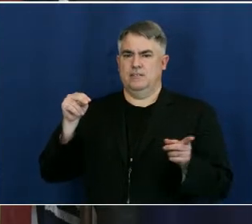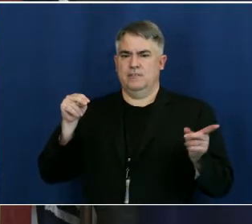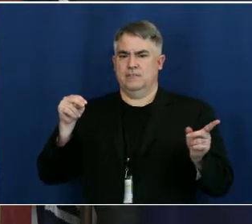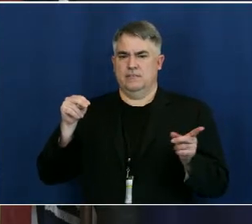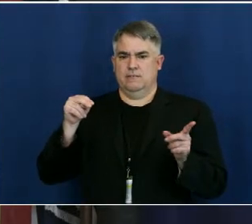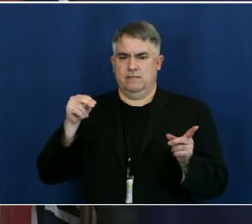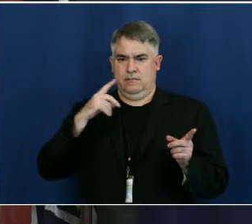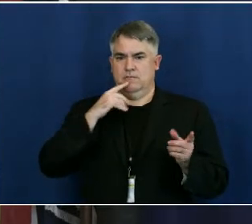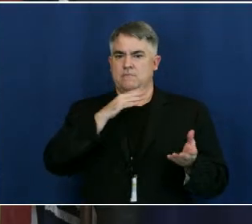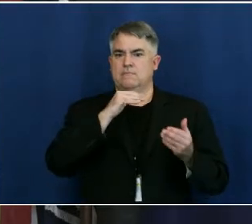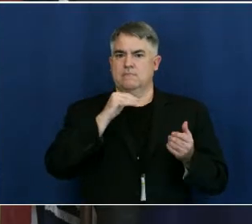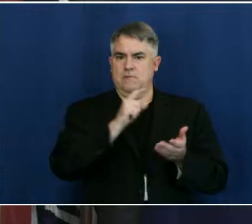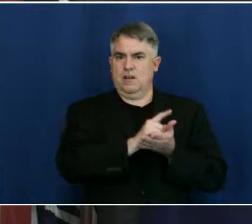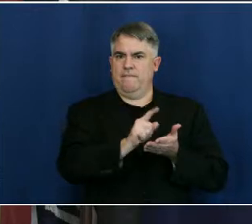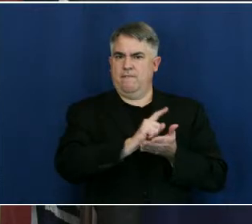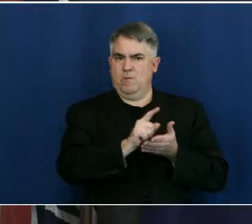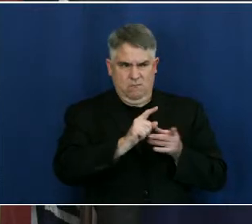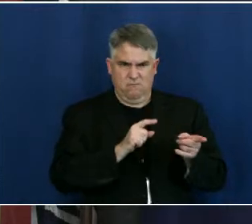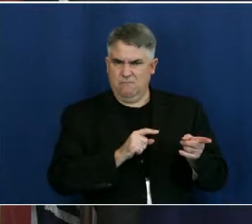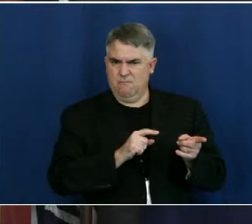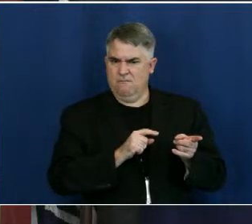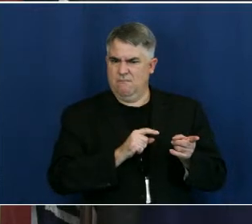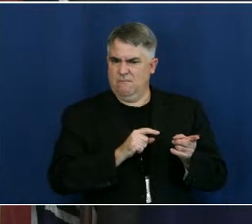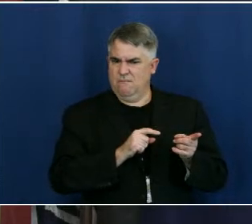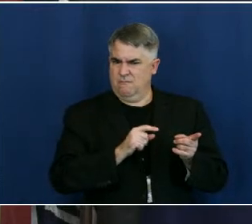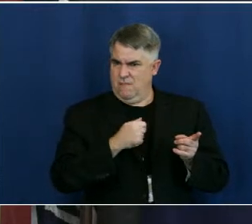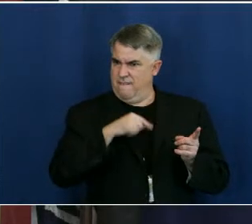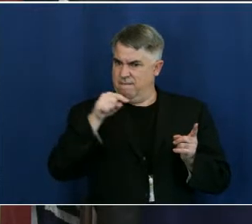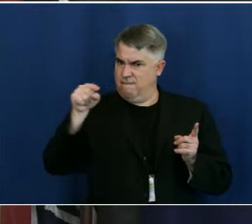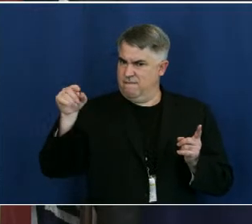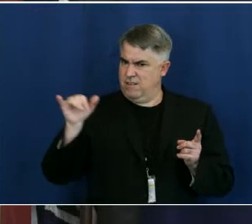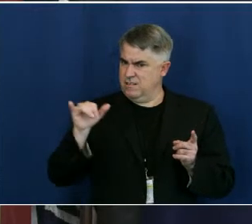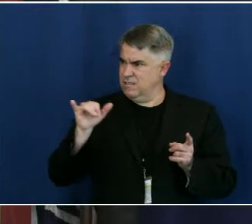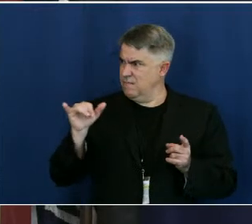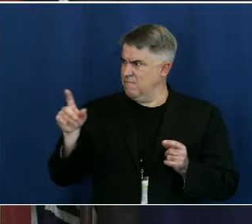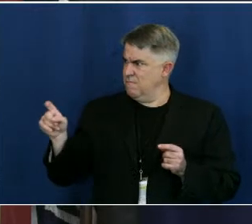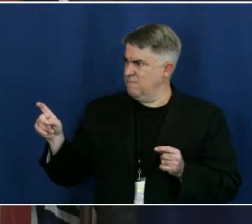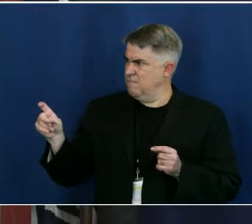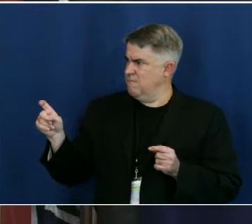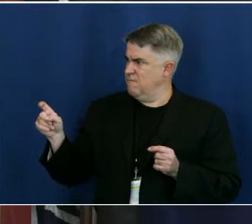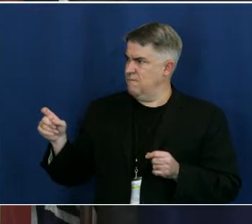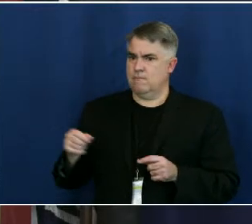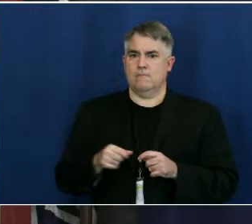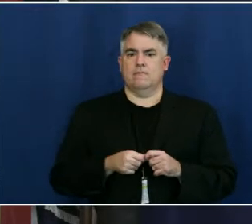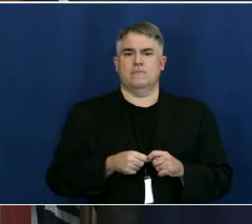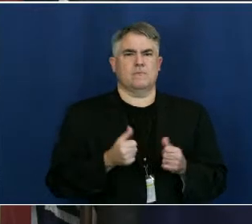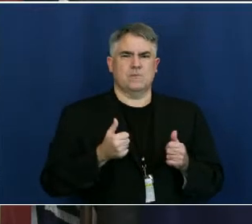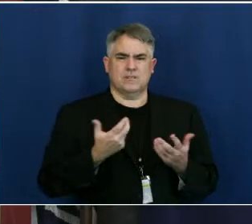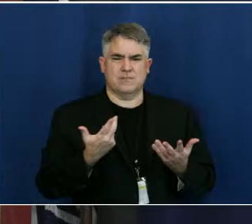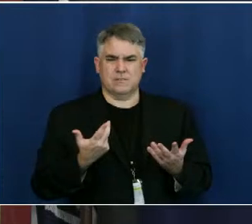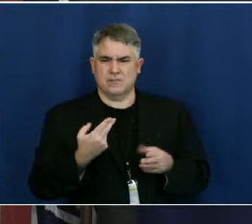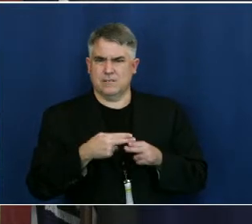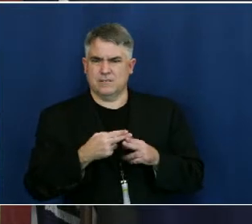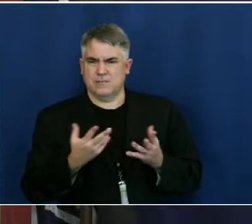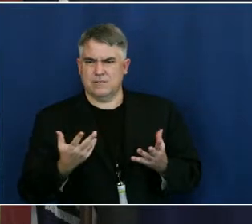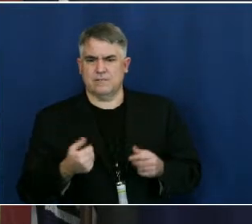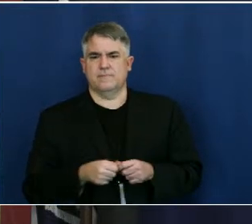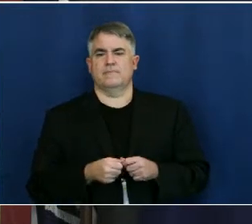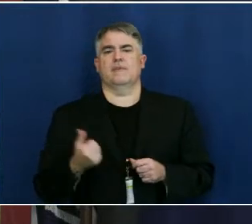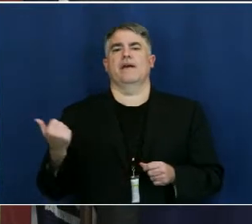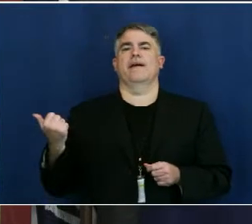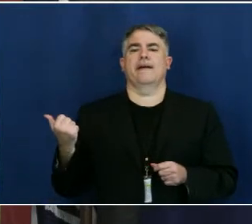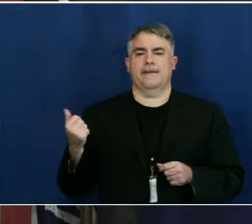And is there a plan to distribute vaccines to more pharmacies? If so, what pharmacies? Yeah, currently in our distribution network is